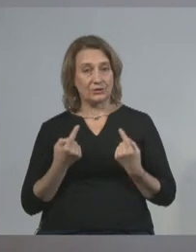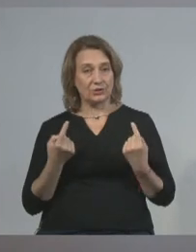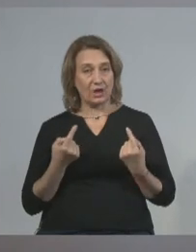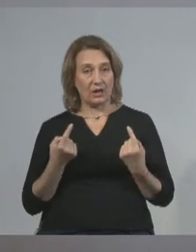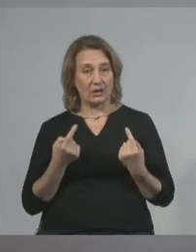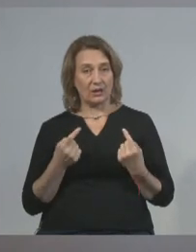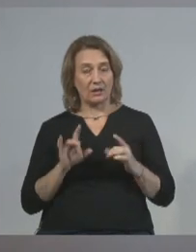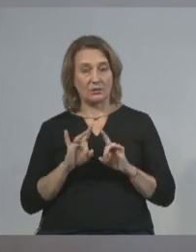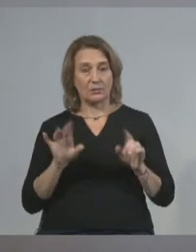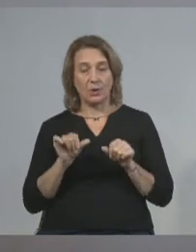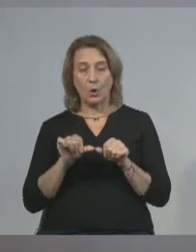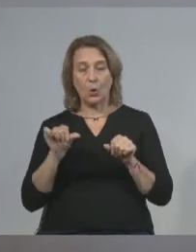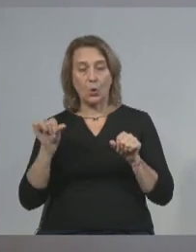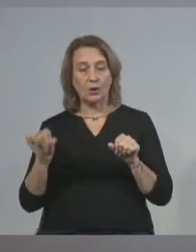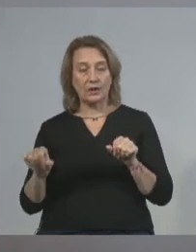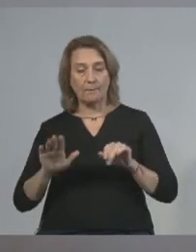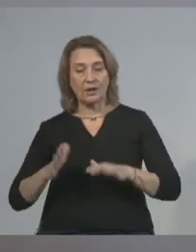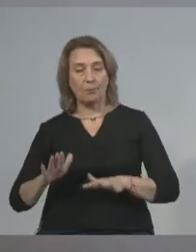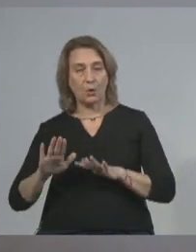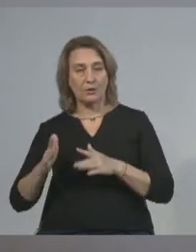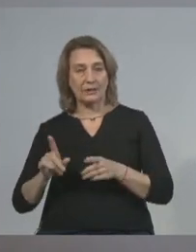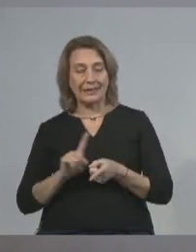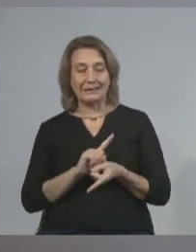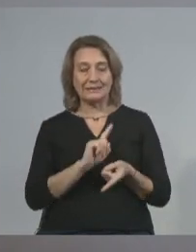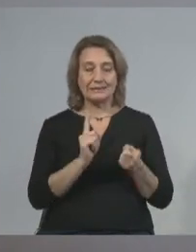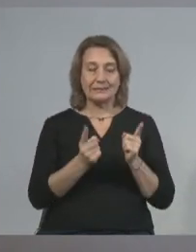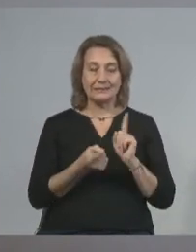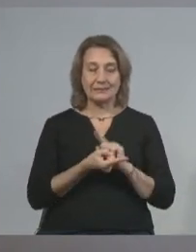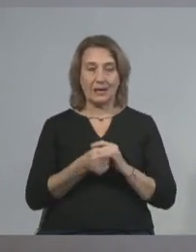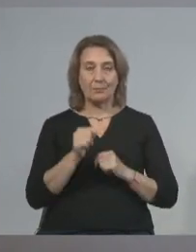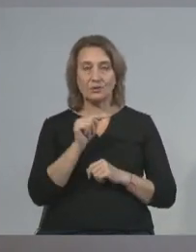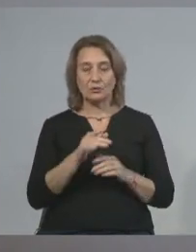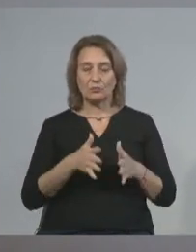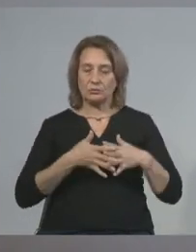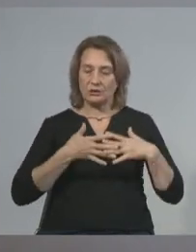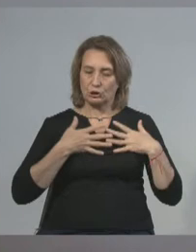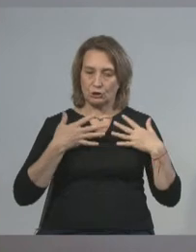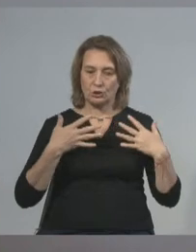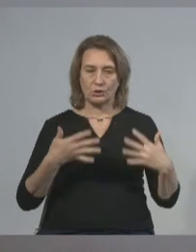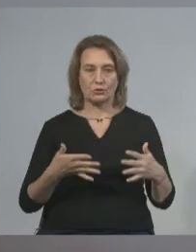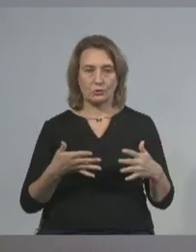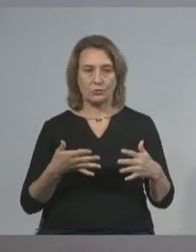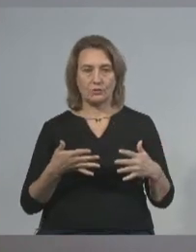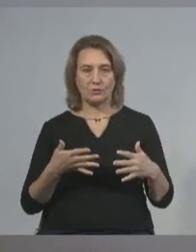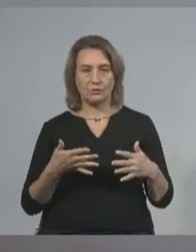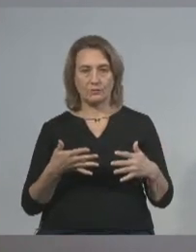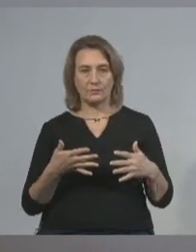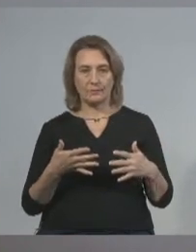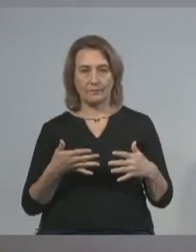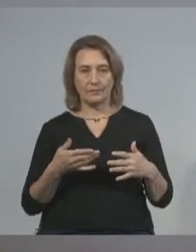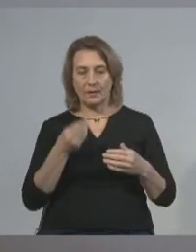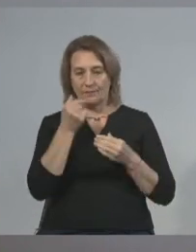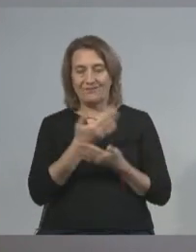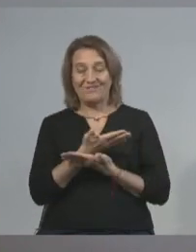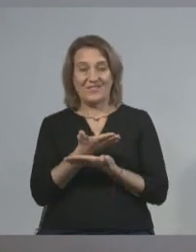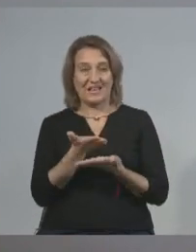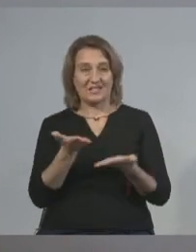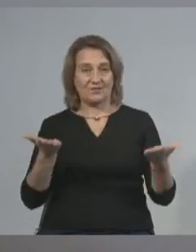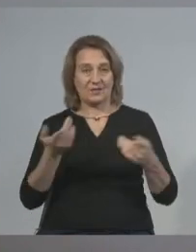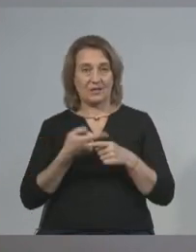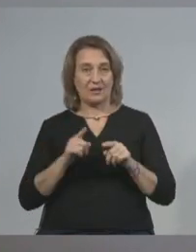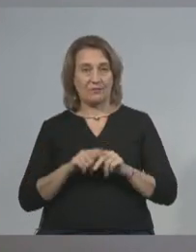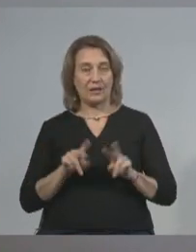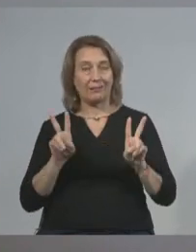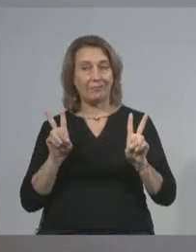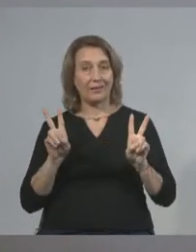discussion and report dramatically about many cases in my country and of course in this region um it's also